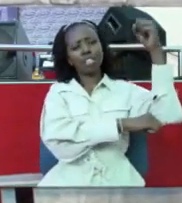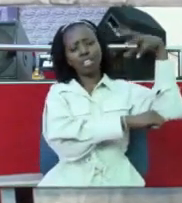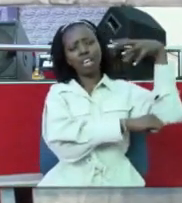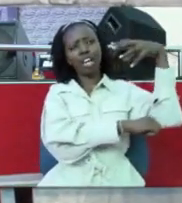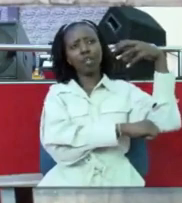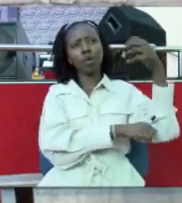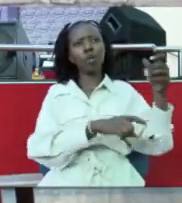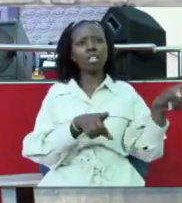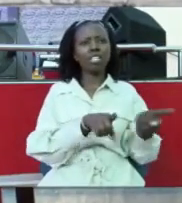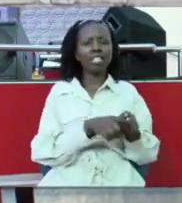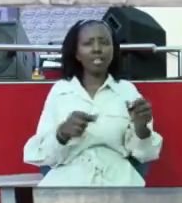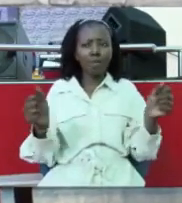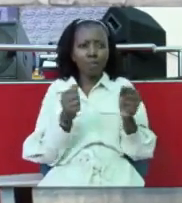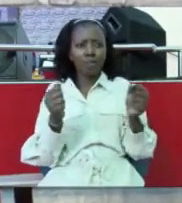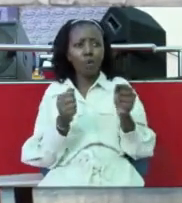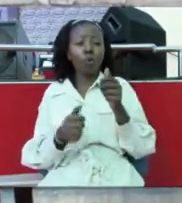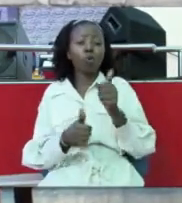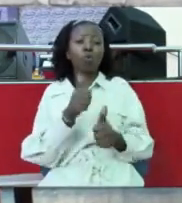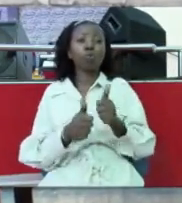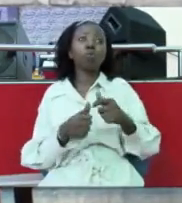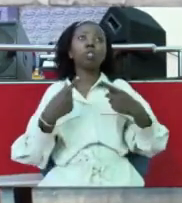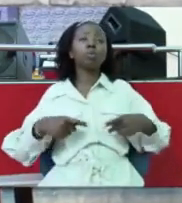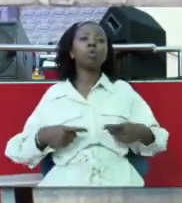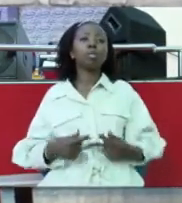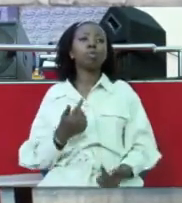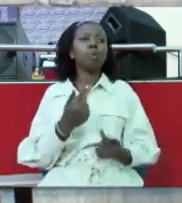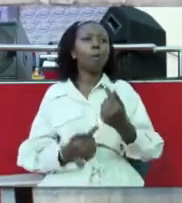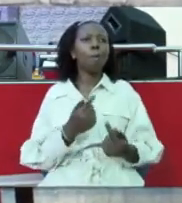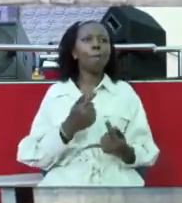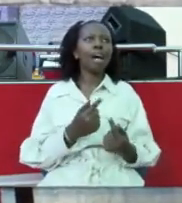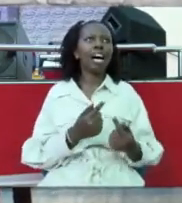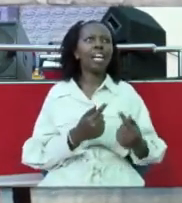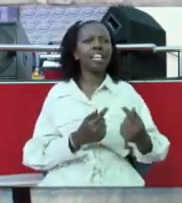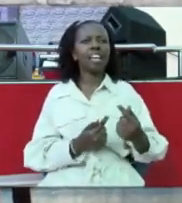winter breeze which can burn up your crops.